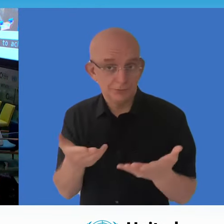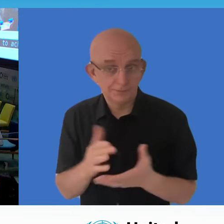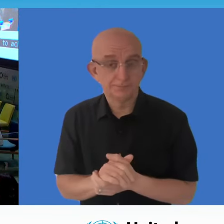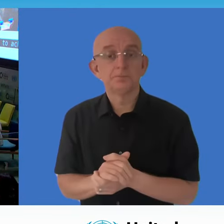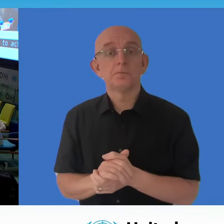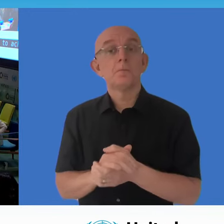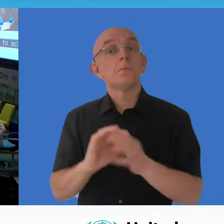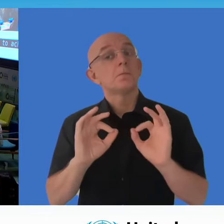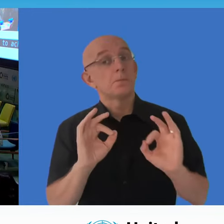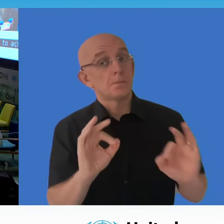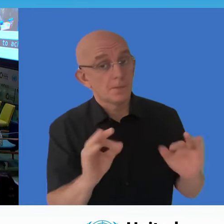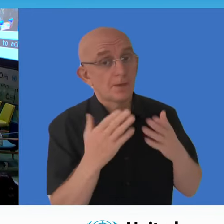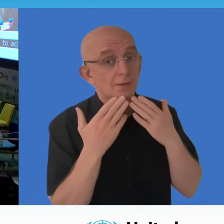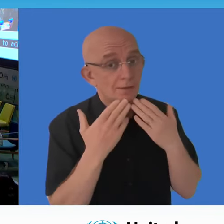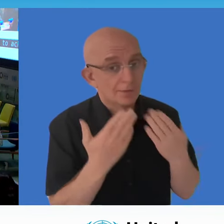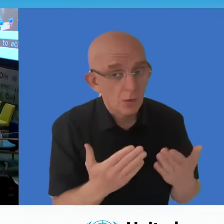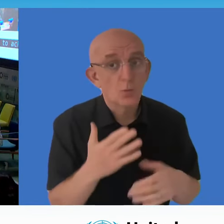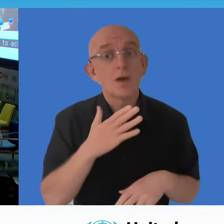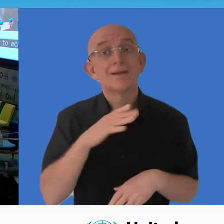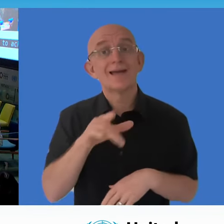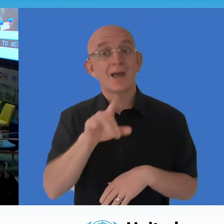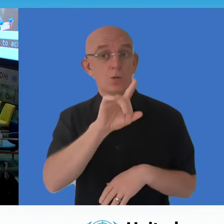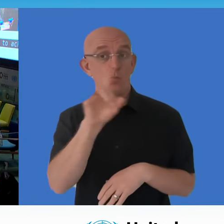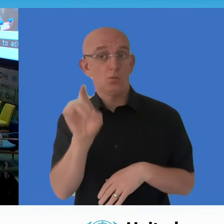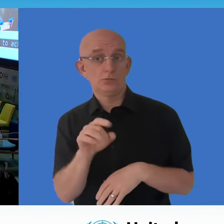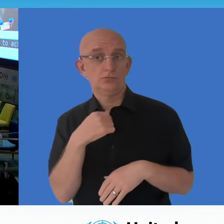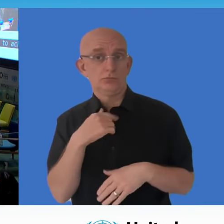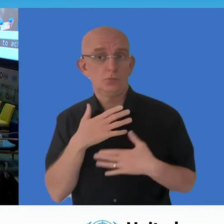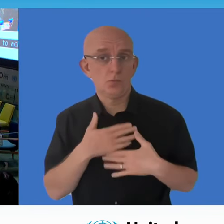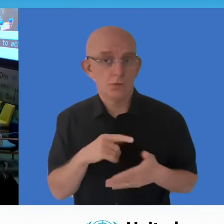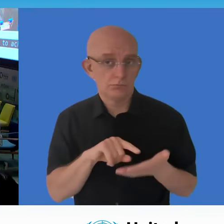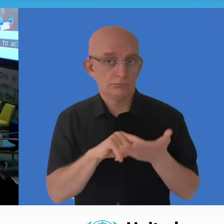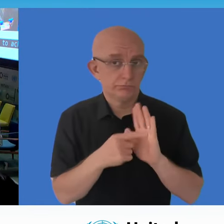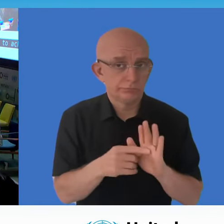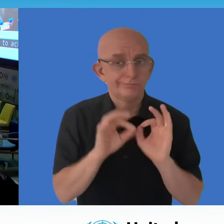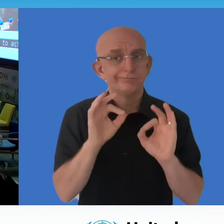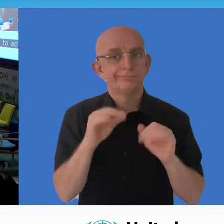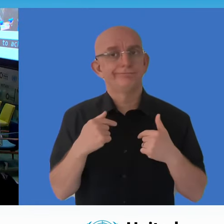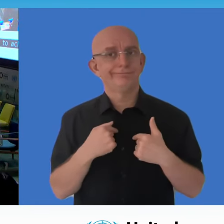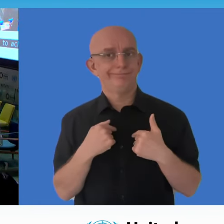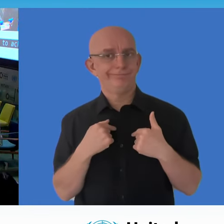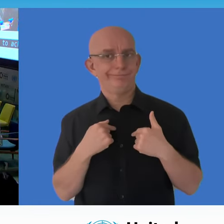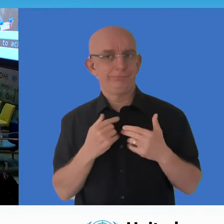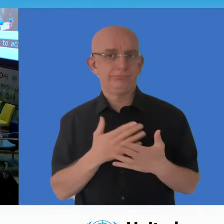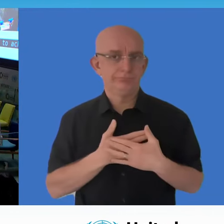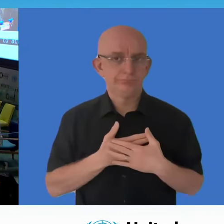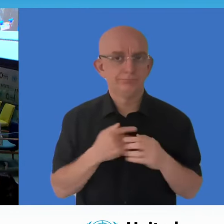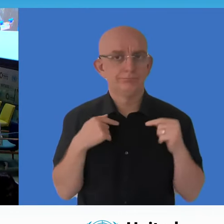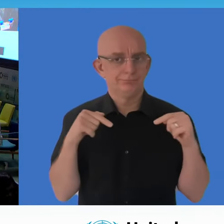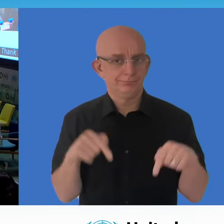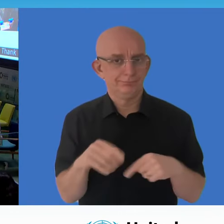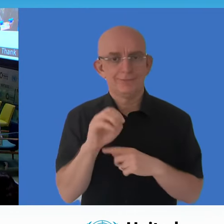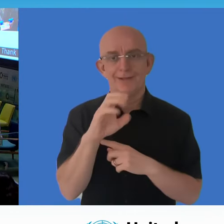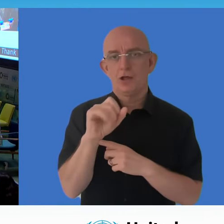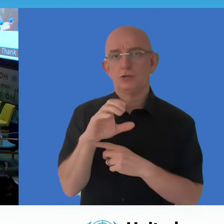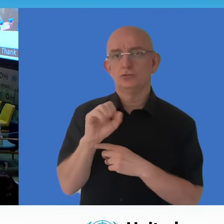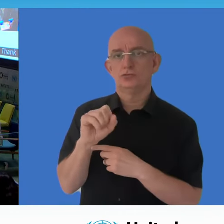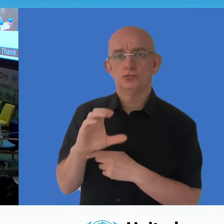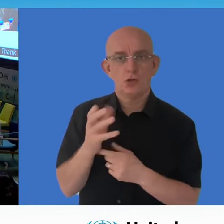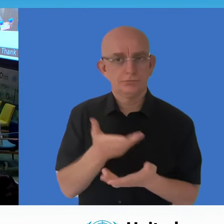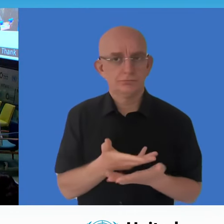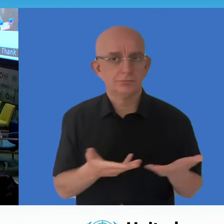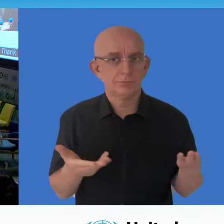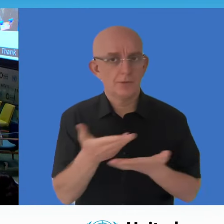I would like to express how honored I am to be part of the ECOSOC Youth Forum 2024, and I would like to thank UNDP for allowing me to share